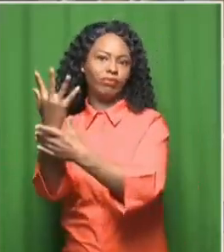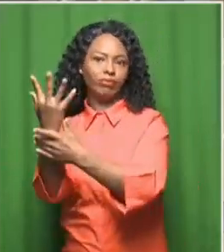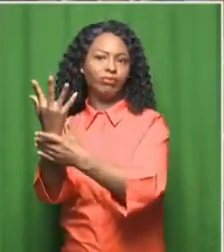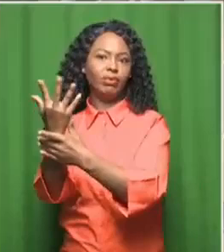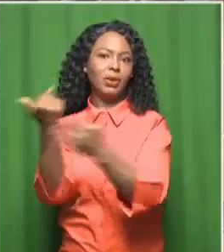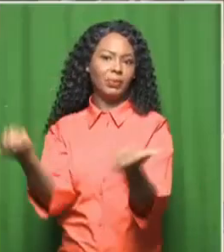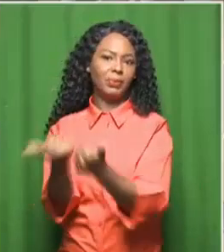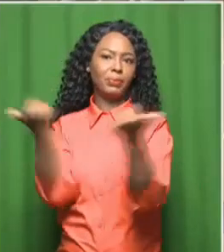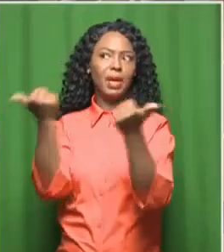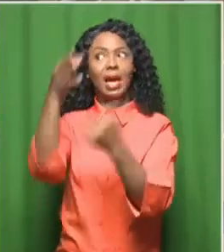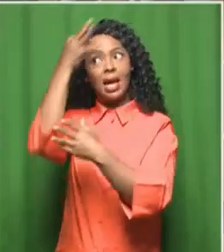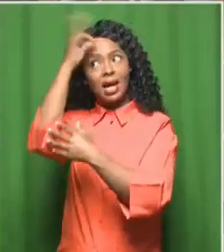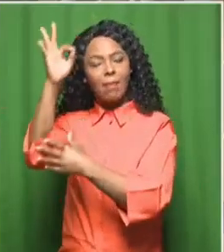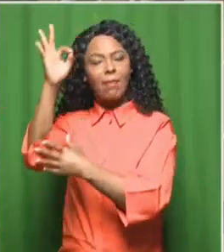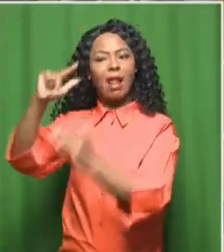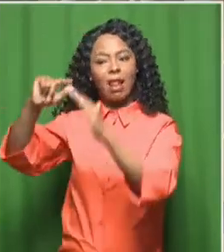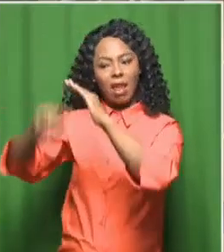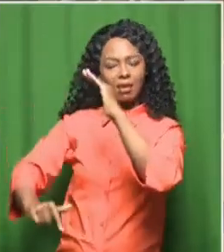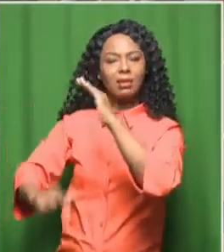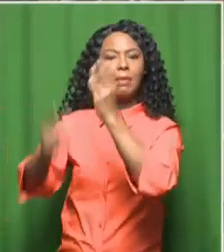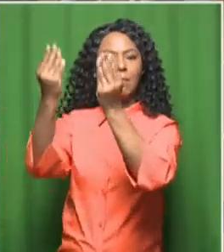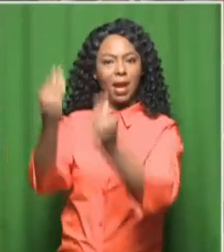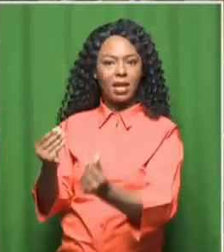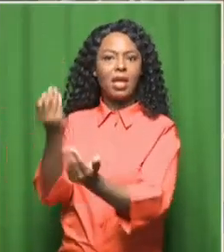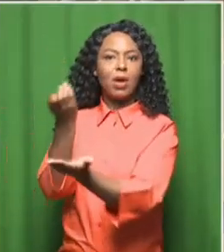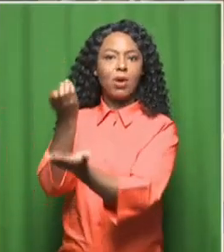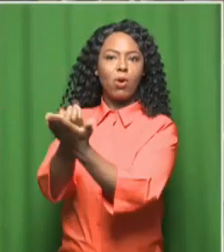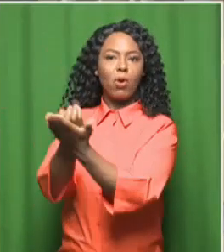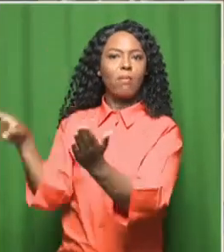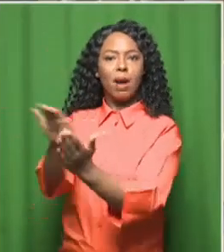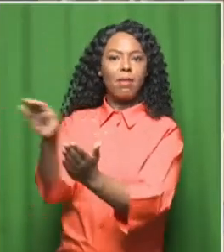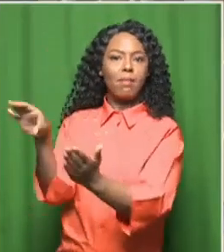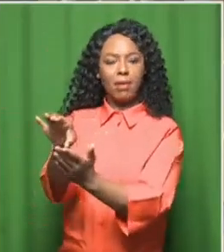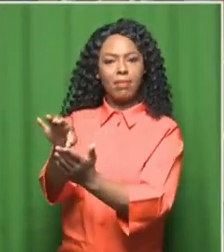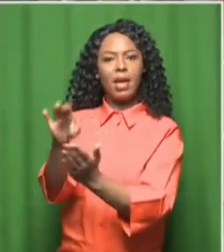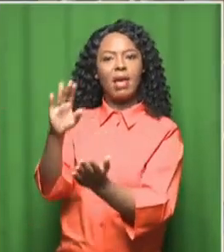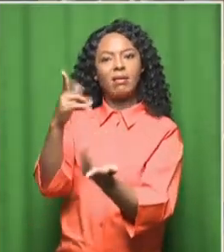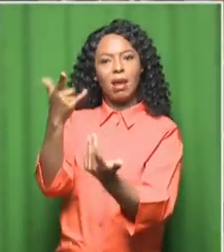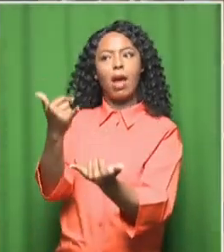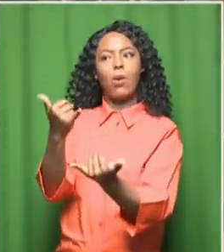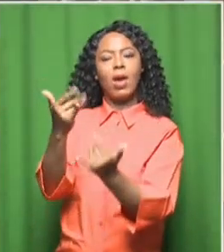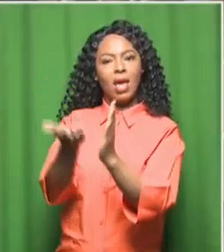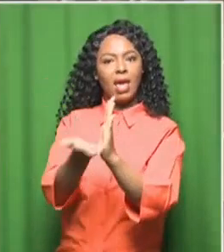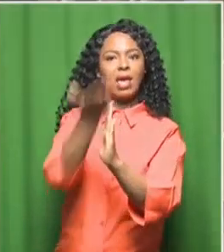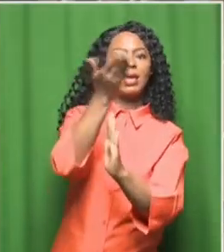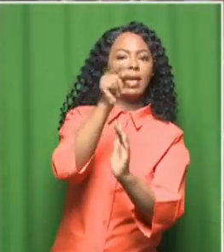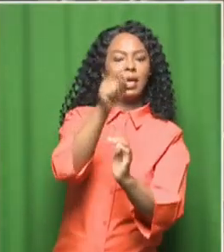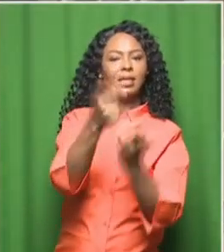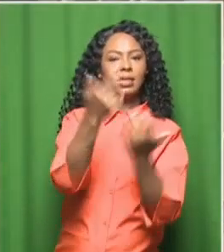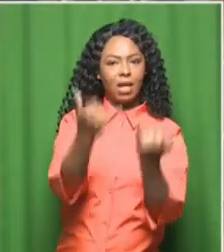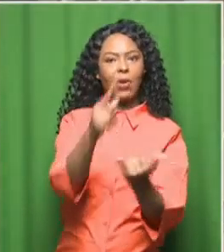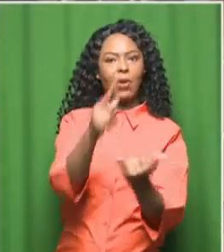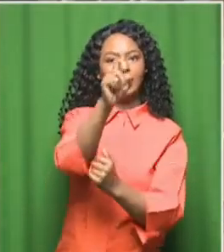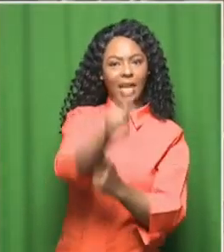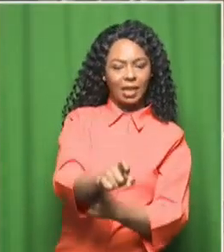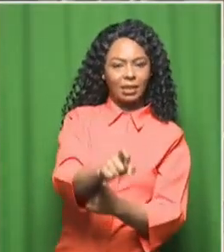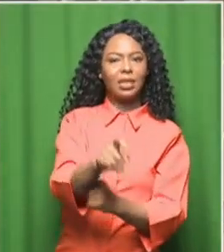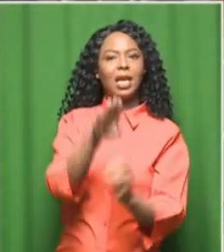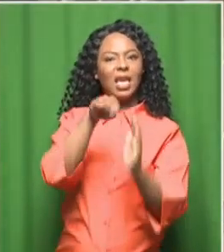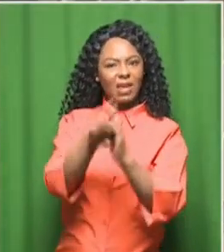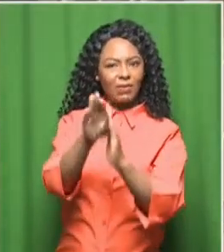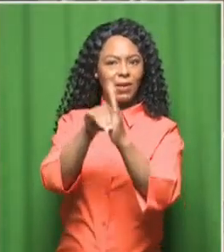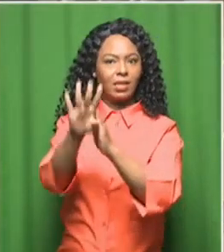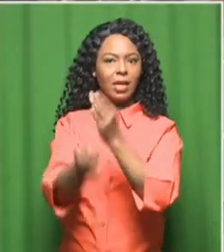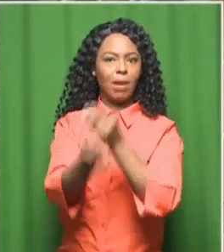government will spend less money into the economy and increase the taxes. This is when inflation goes up. So basically, it is